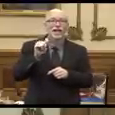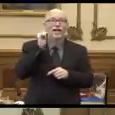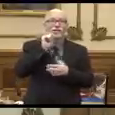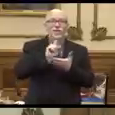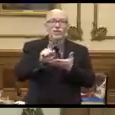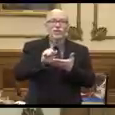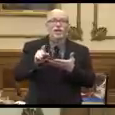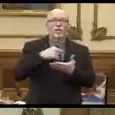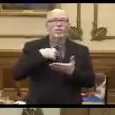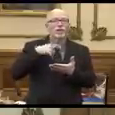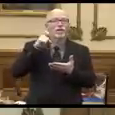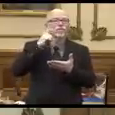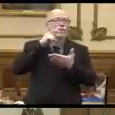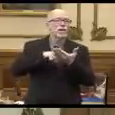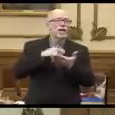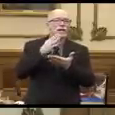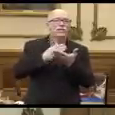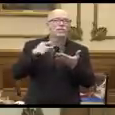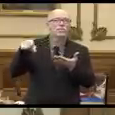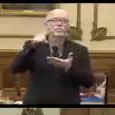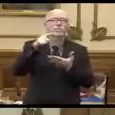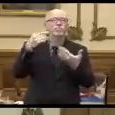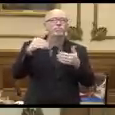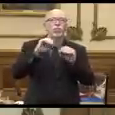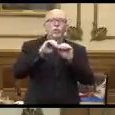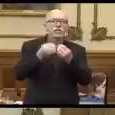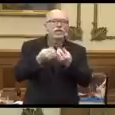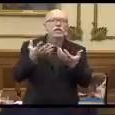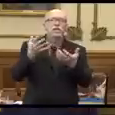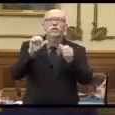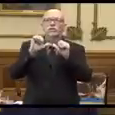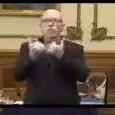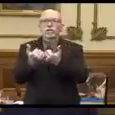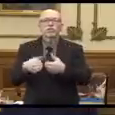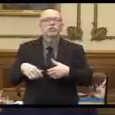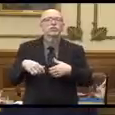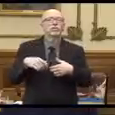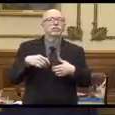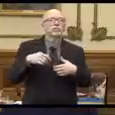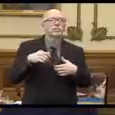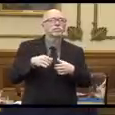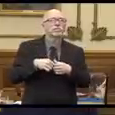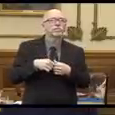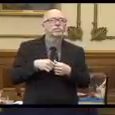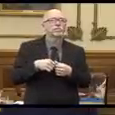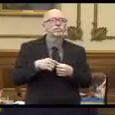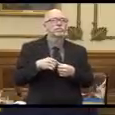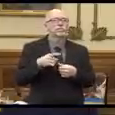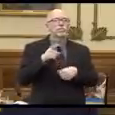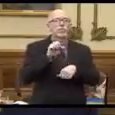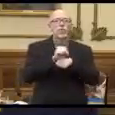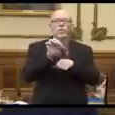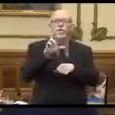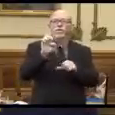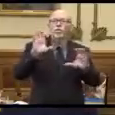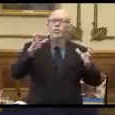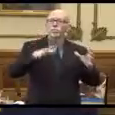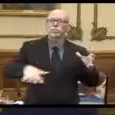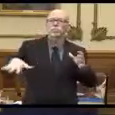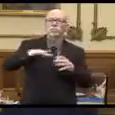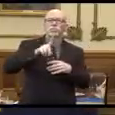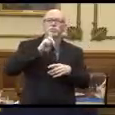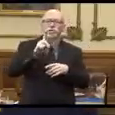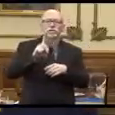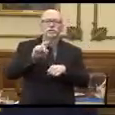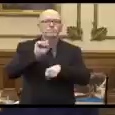week we're recognizing some heroic organization or association or the workforce that's really seen us